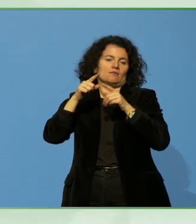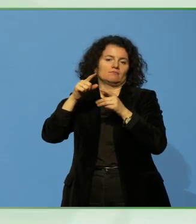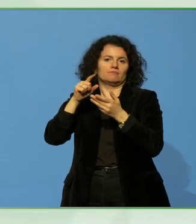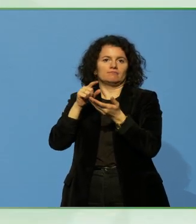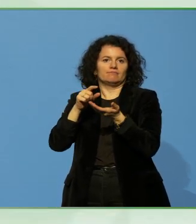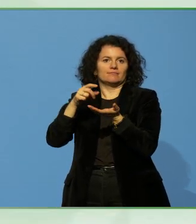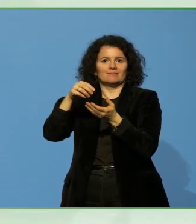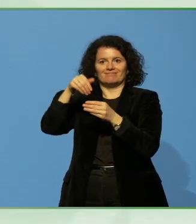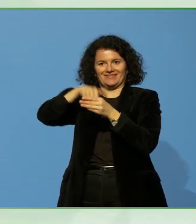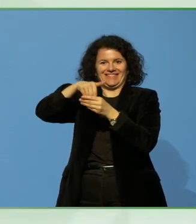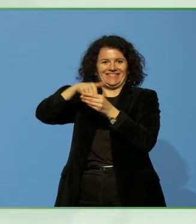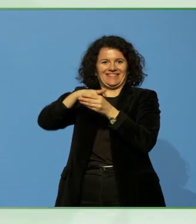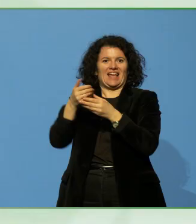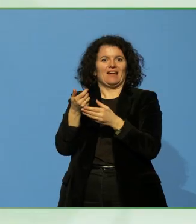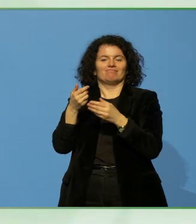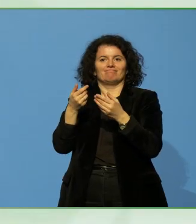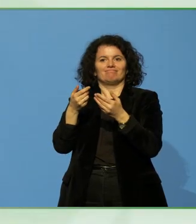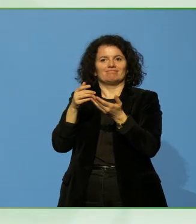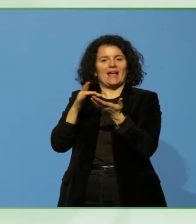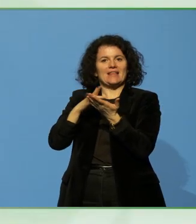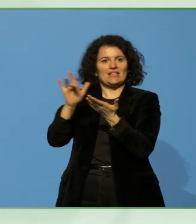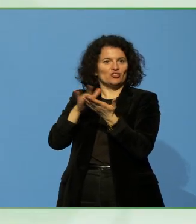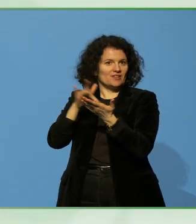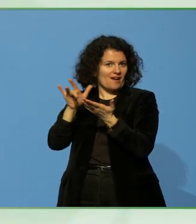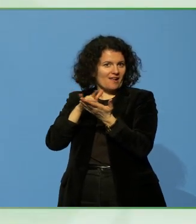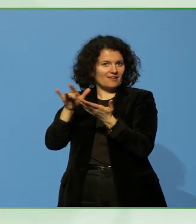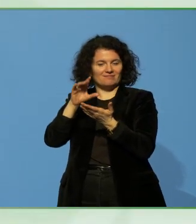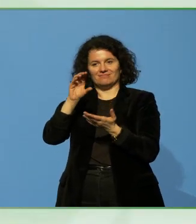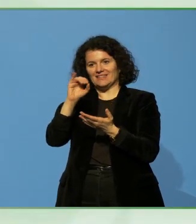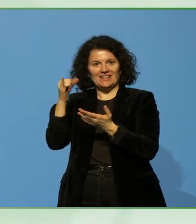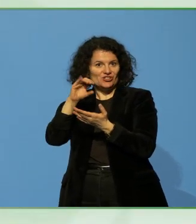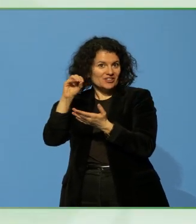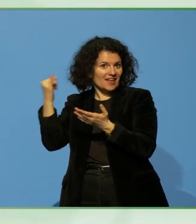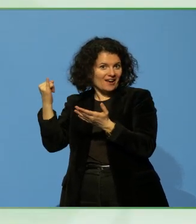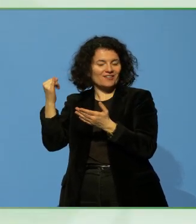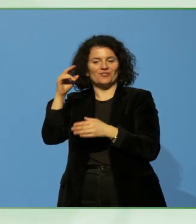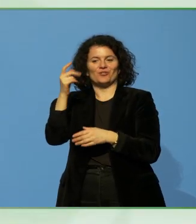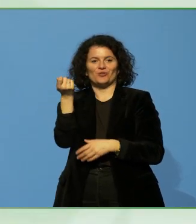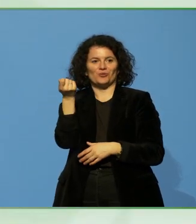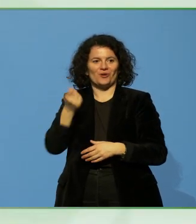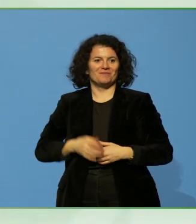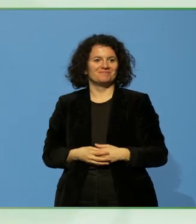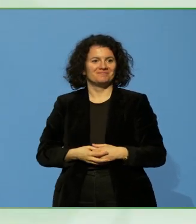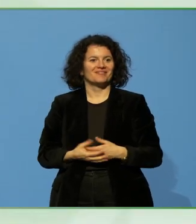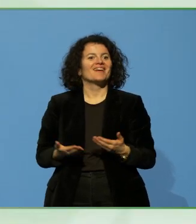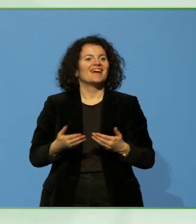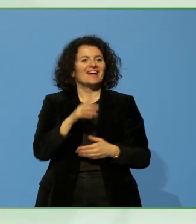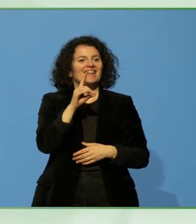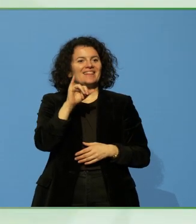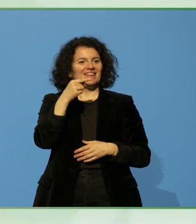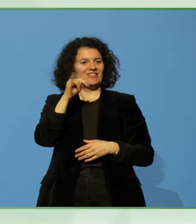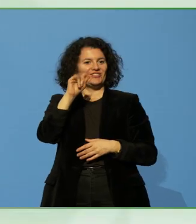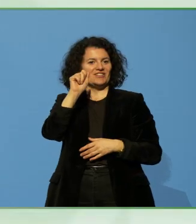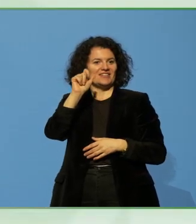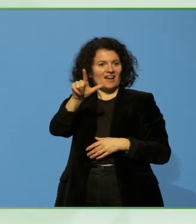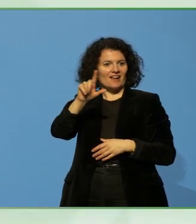let's take your example. So this is very good for the clients of ING, but if you're with another bank, you have no access to these kind of things. So the beauty of the